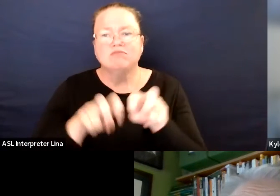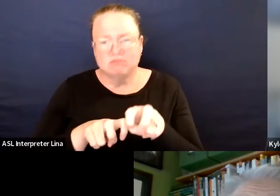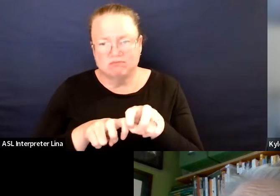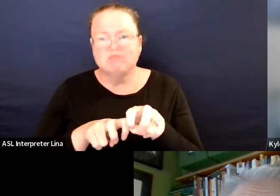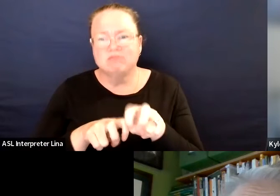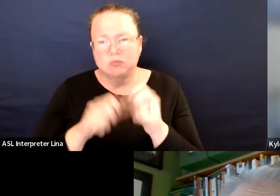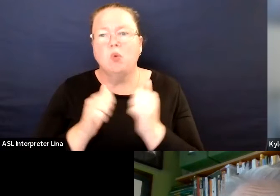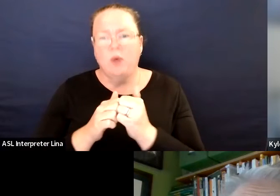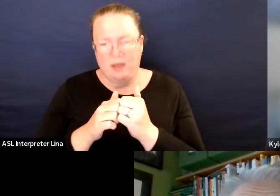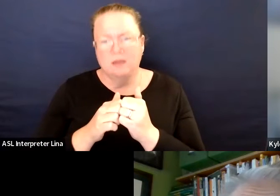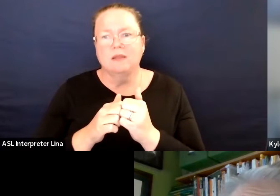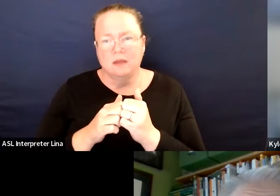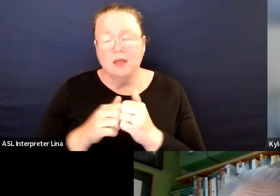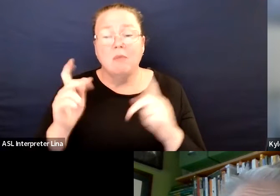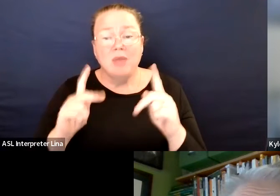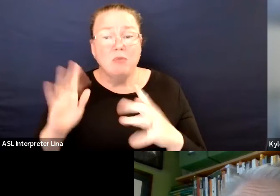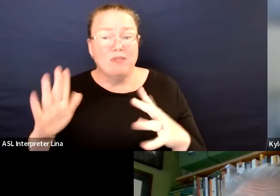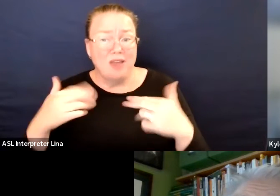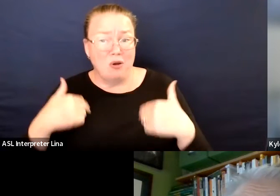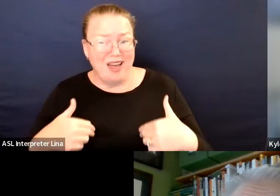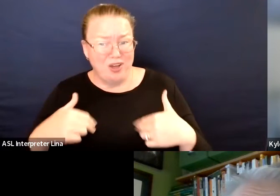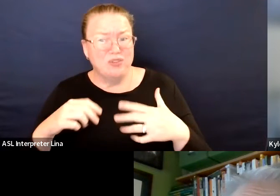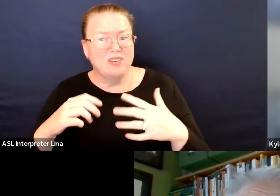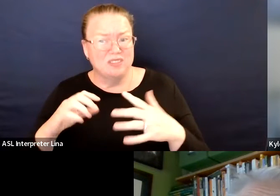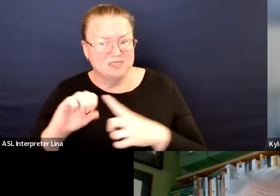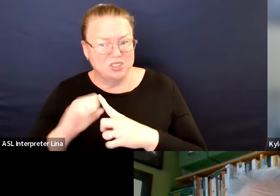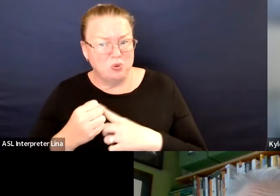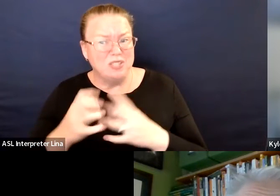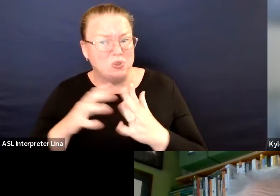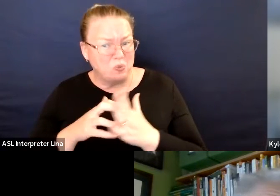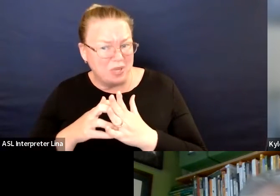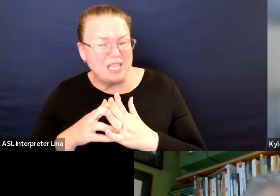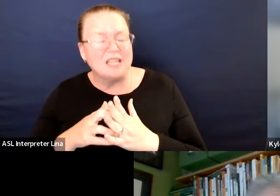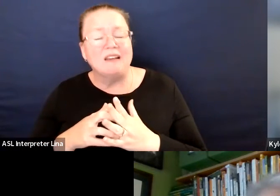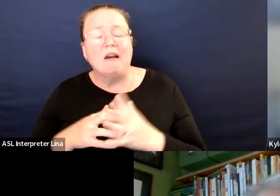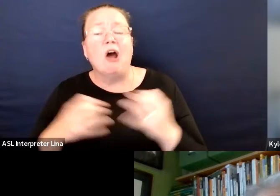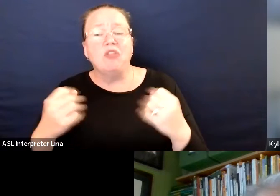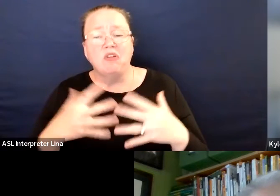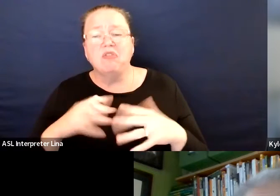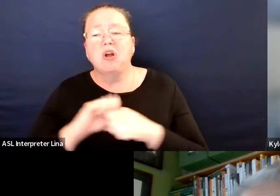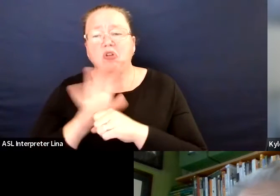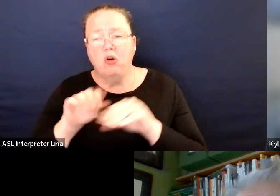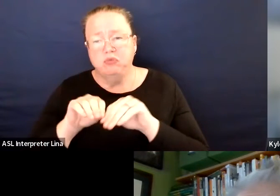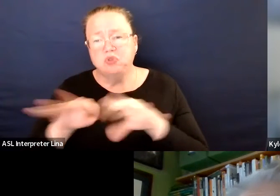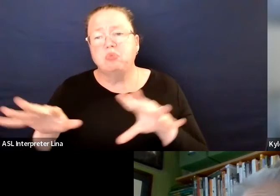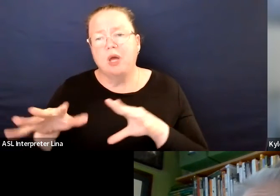were the riders who had compromised health conditions. So that was their big concern. But yes, we are still